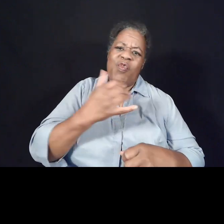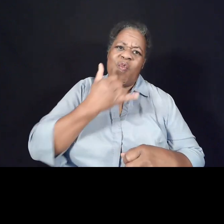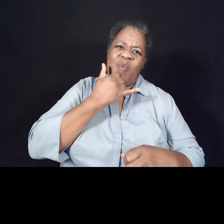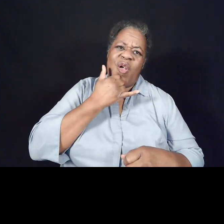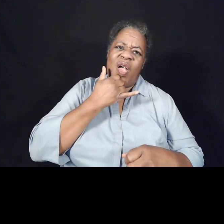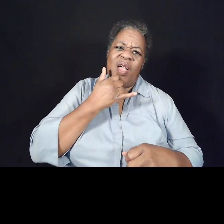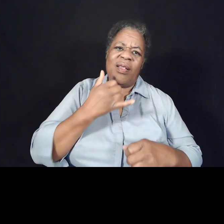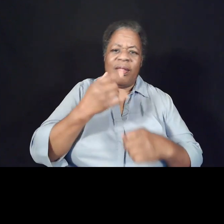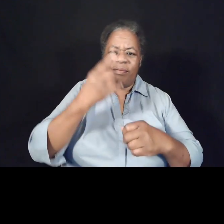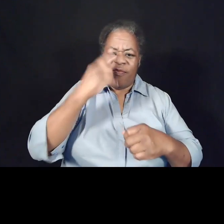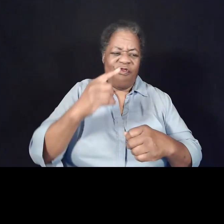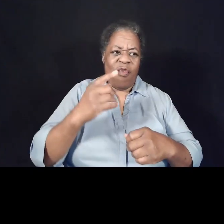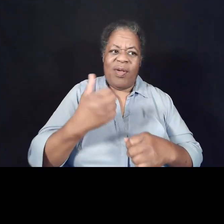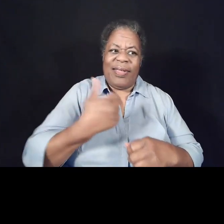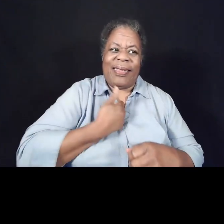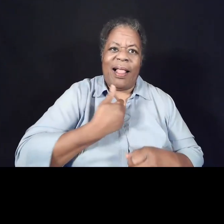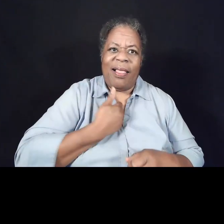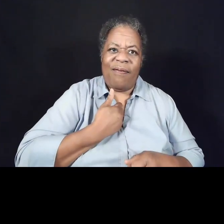own pleasures.